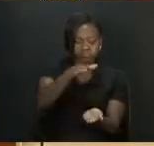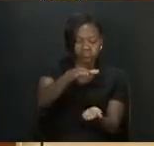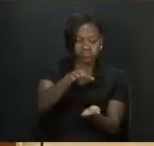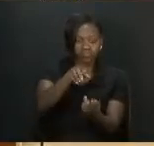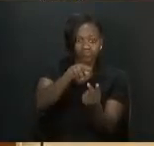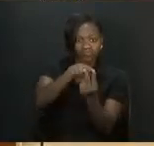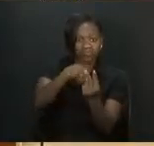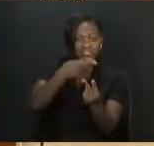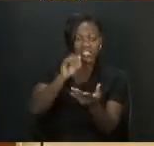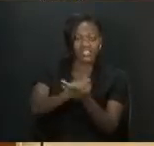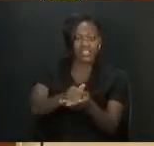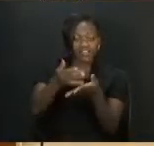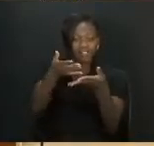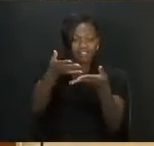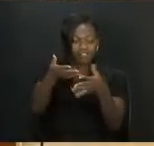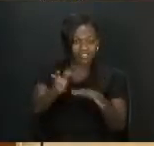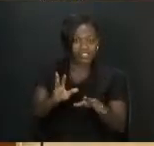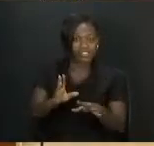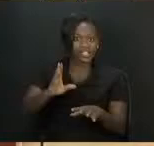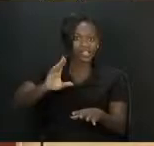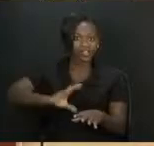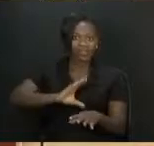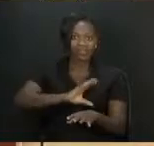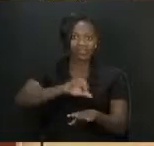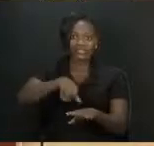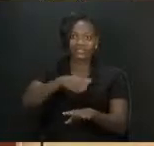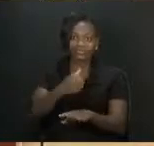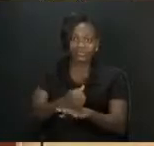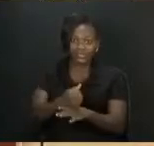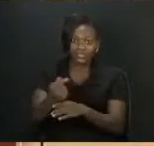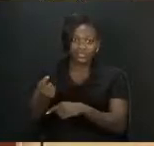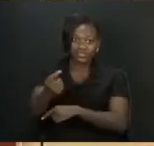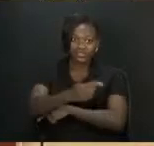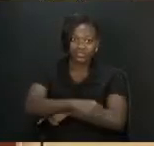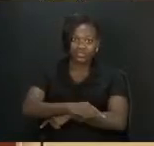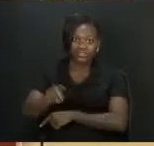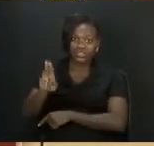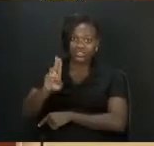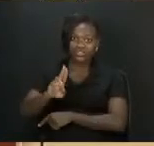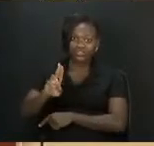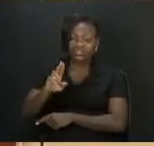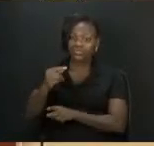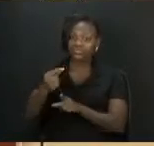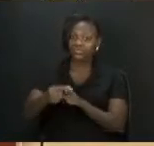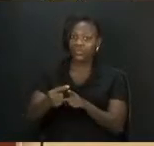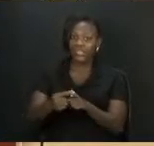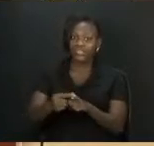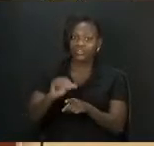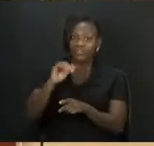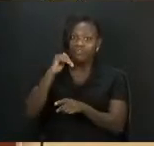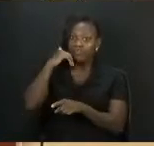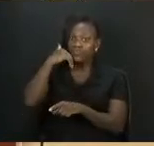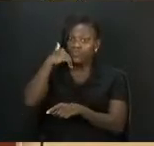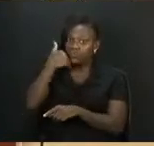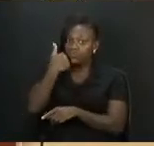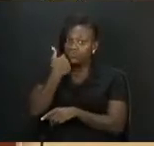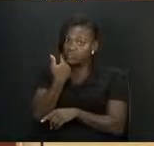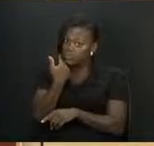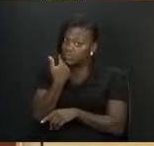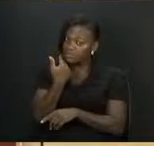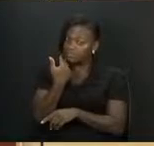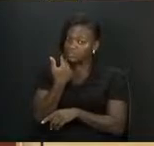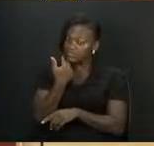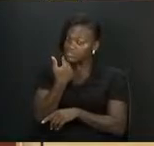their side. The committees had been composed. Today, he used the word almost. The two doesn't